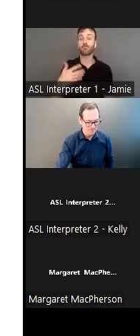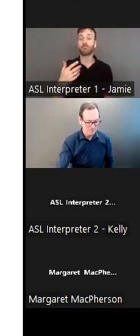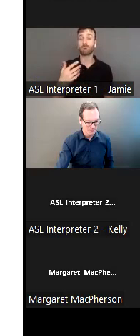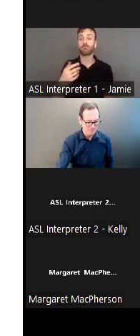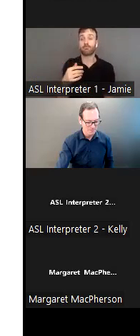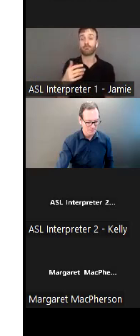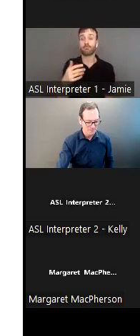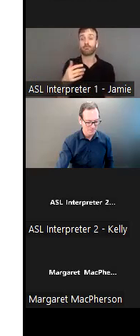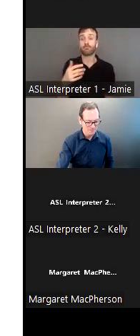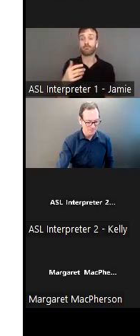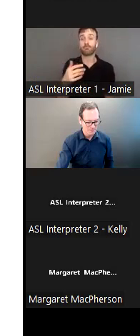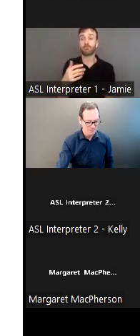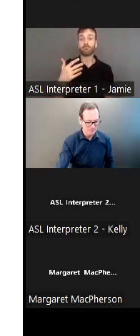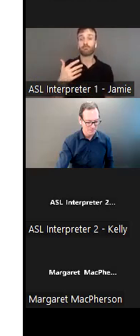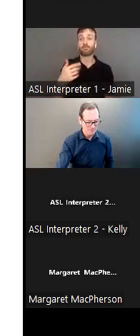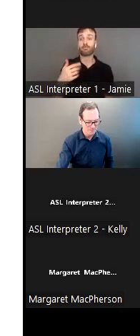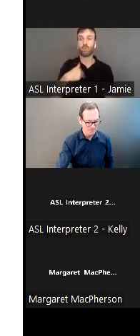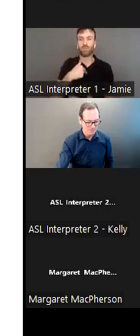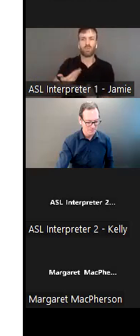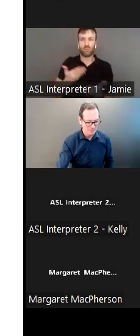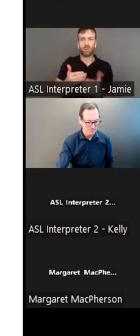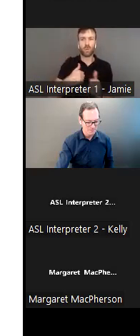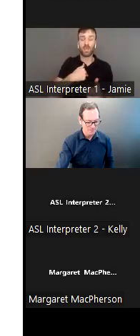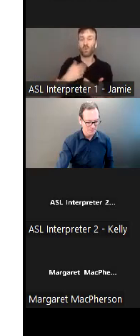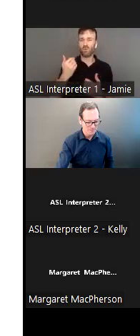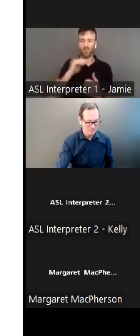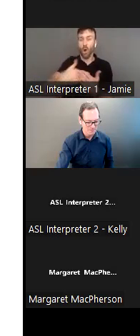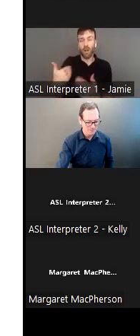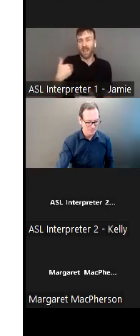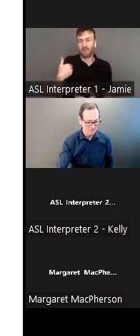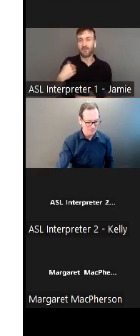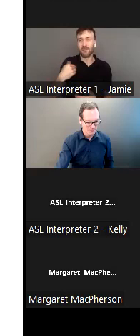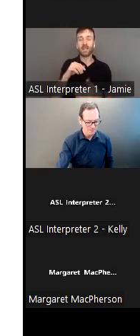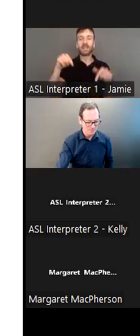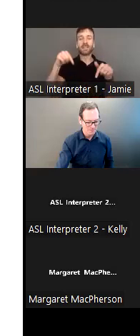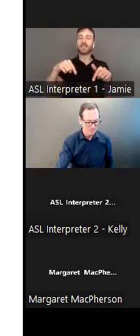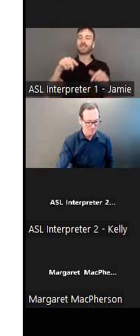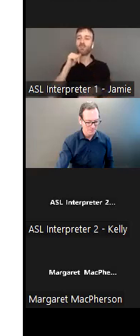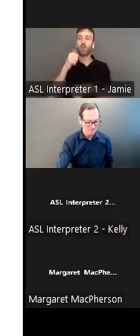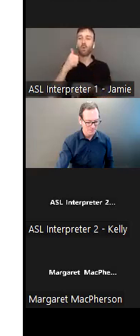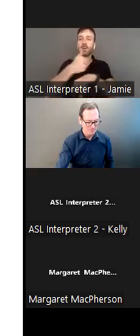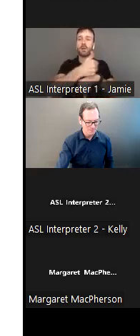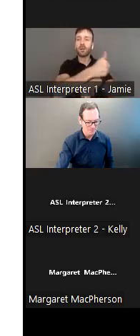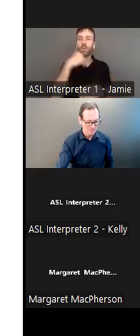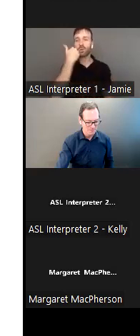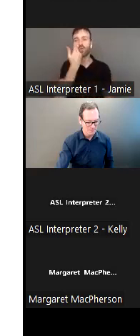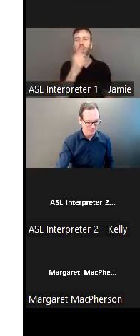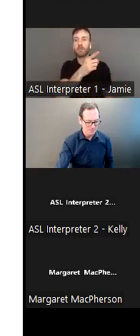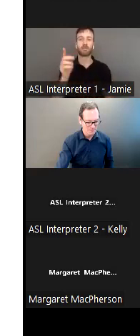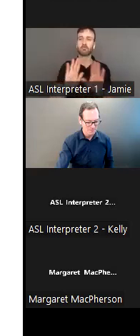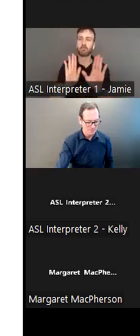bring. And we all have it. So this is not about shaming and blaming. I think that's the other thing that we need to understand. It's really